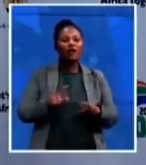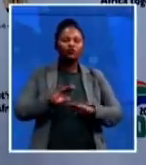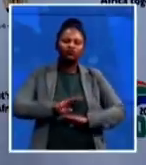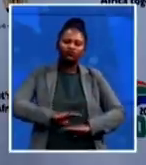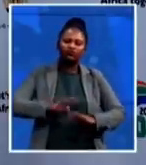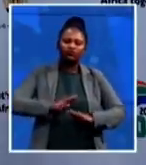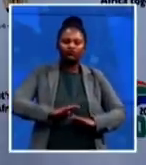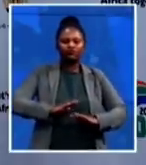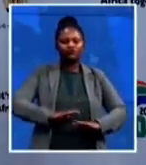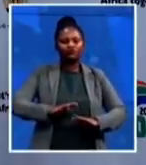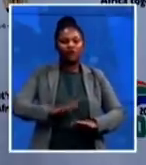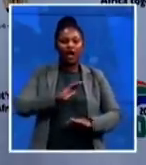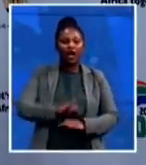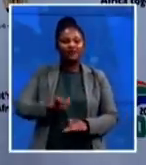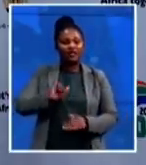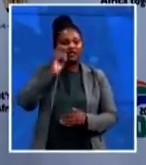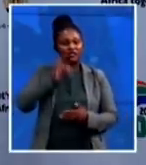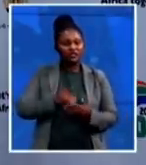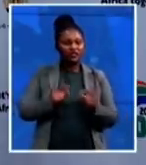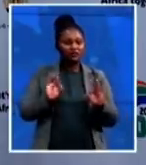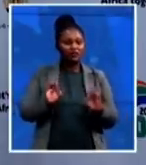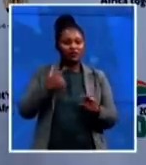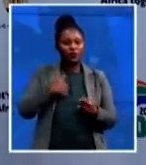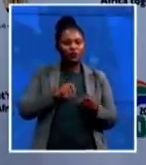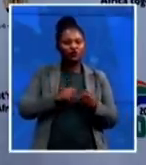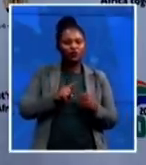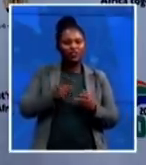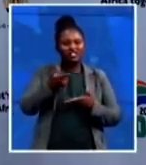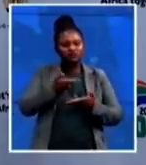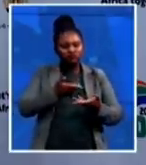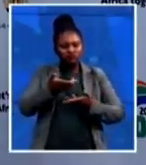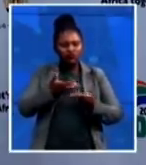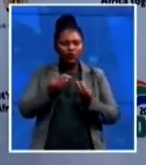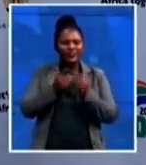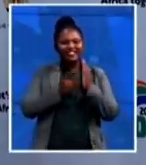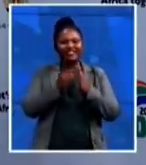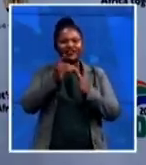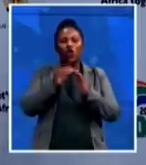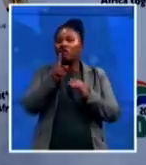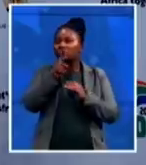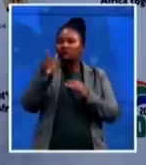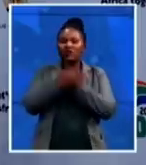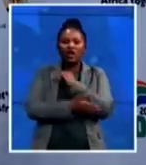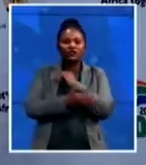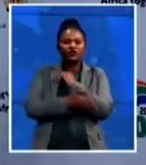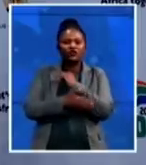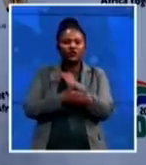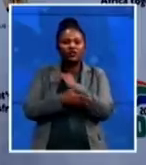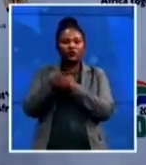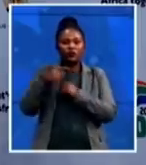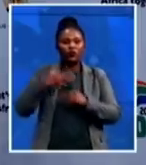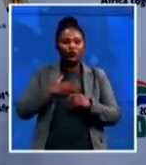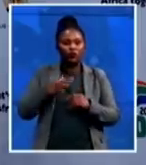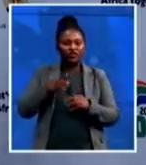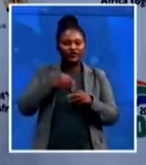an attempt to engage the developed world on the inadvisability of the barriers to thus far.